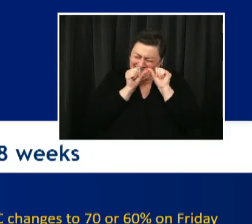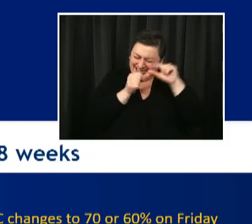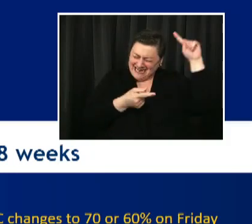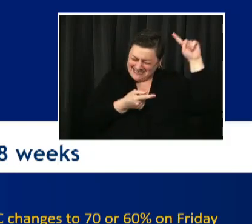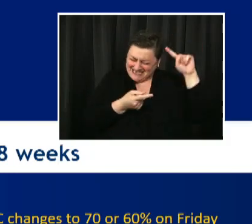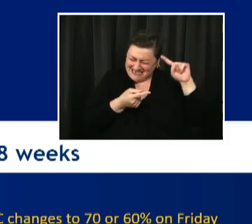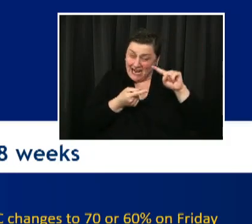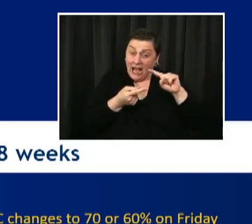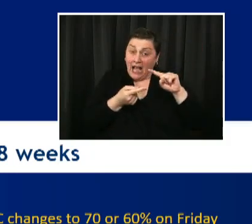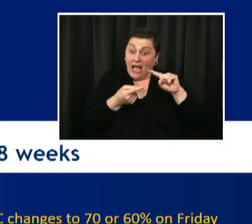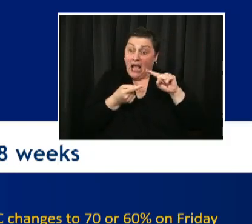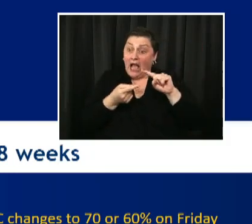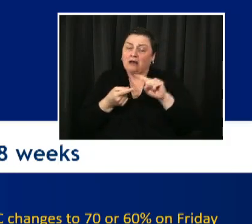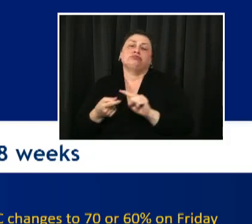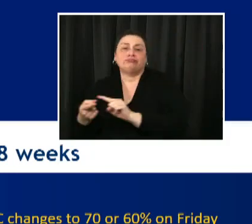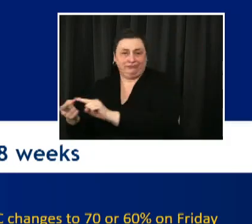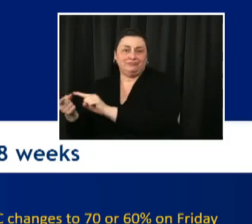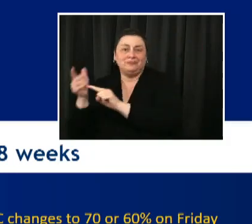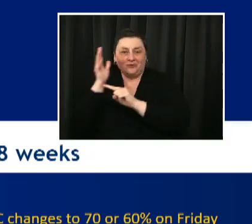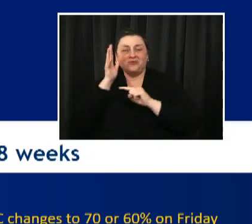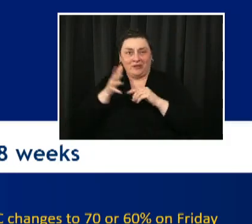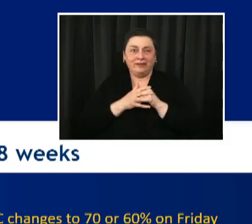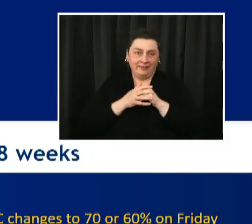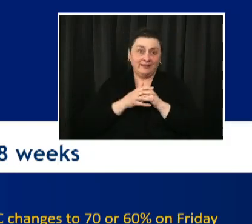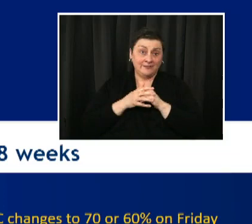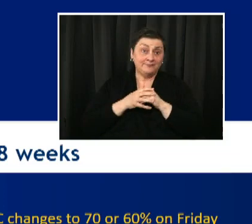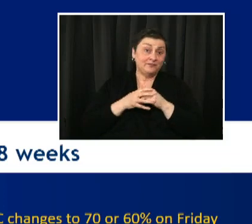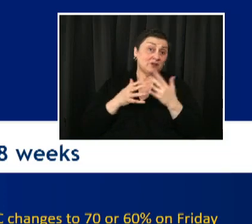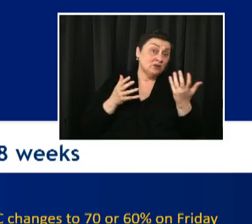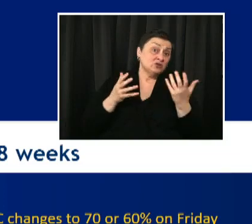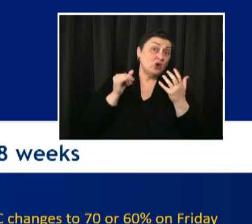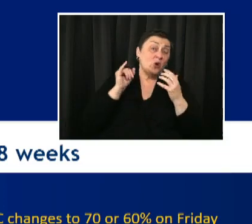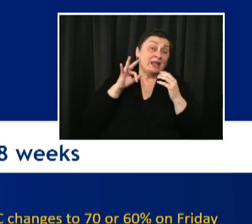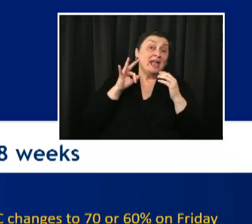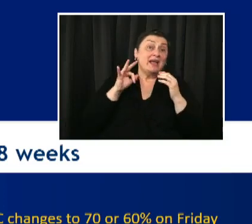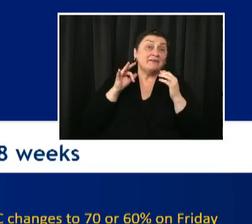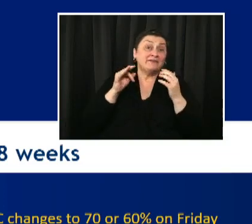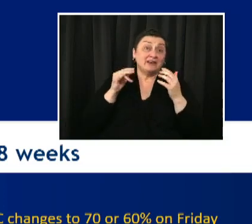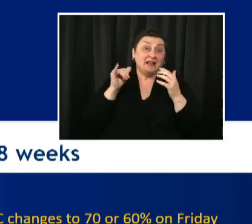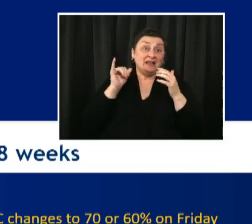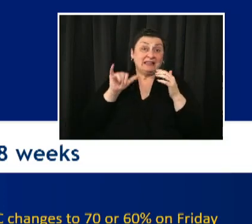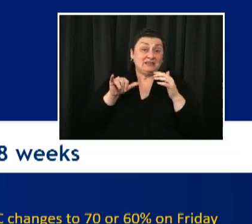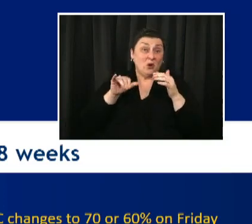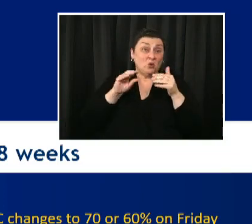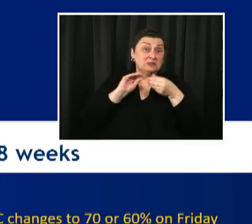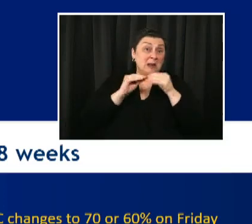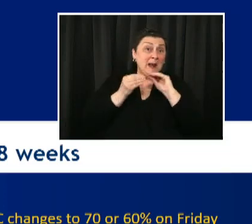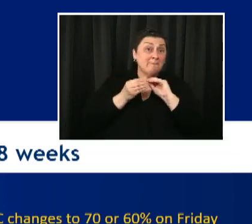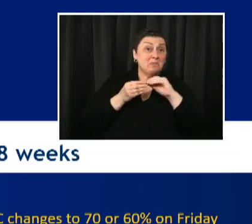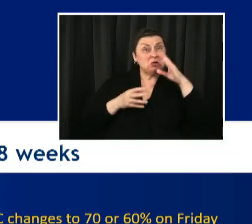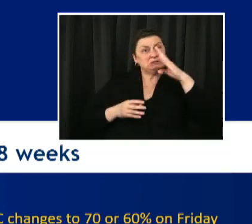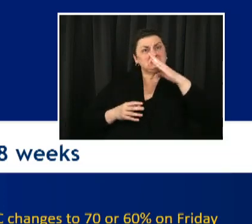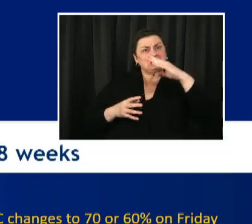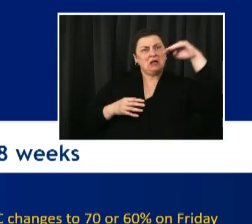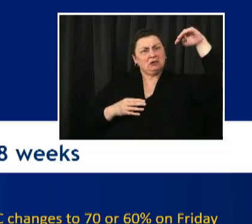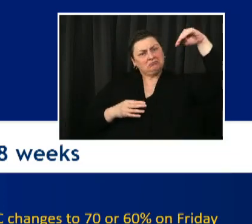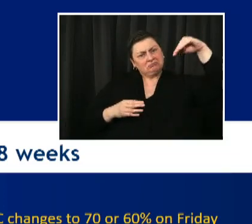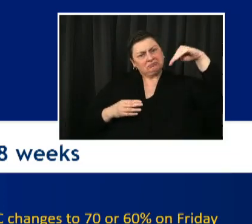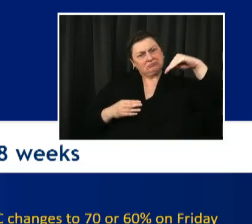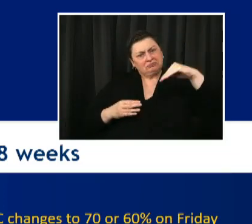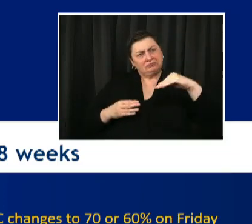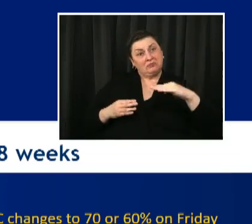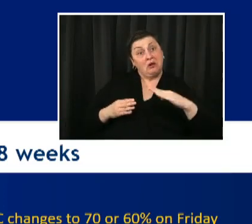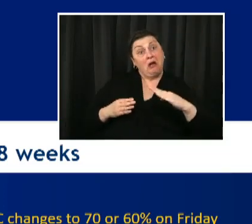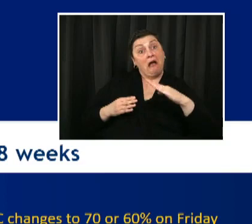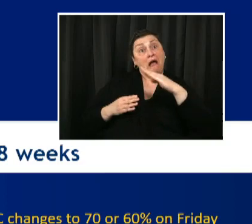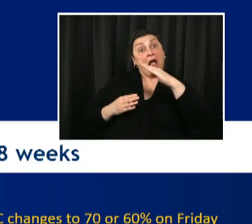2 weeks, if you look at the curve where it says change TC to 60%, the second one down is waiting 2 weeks, and the next one is